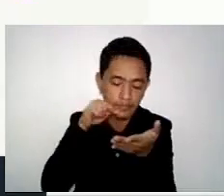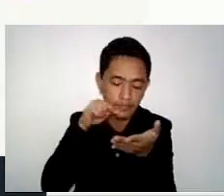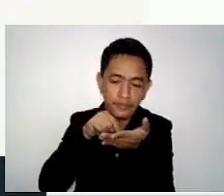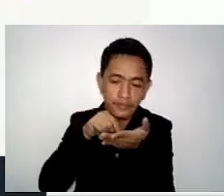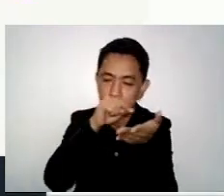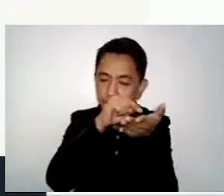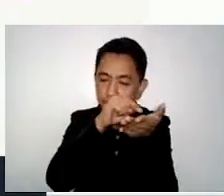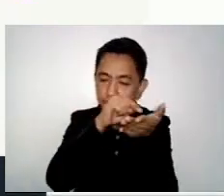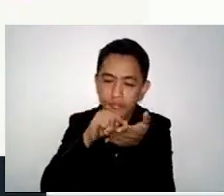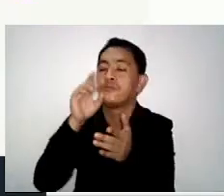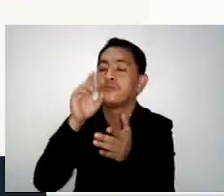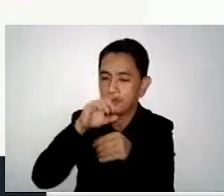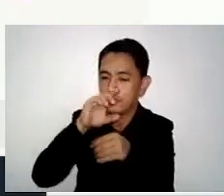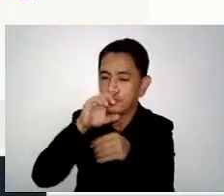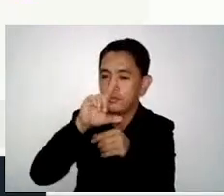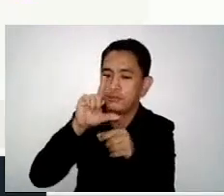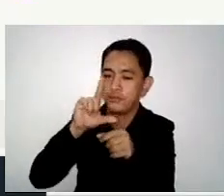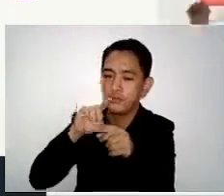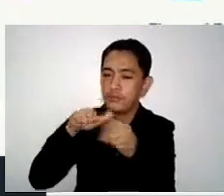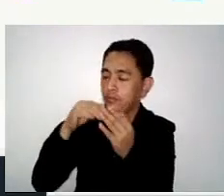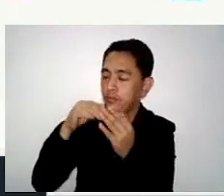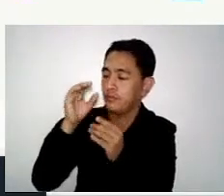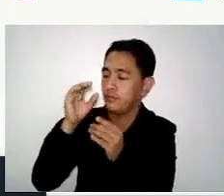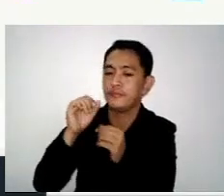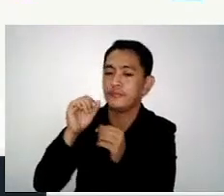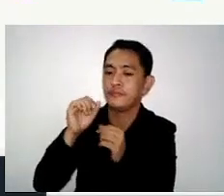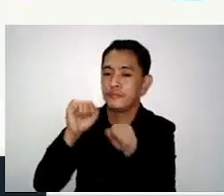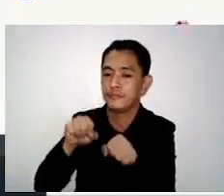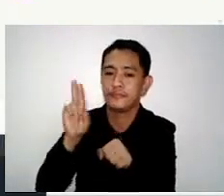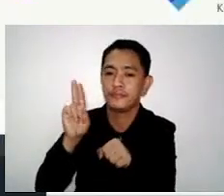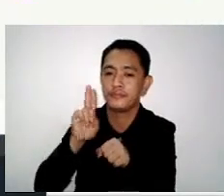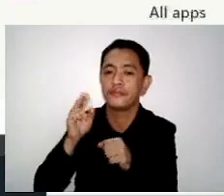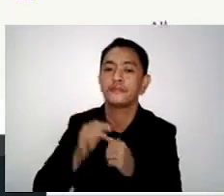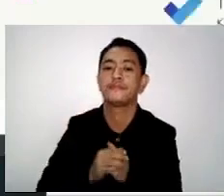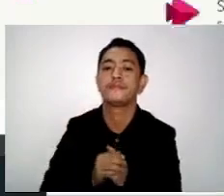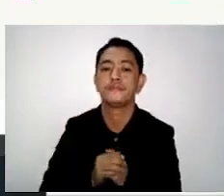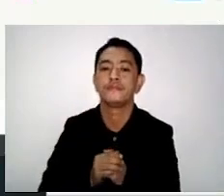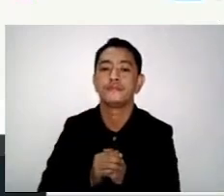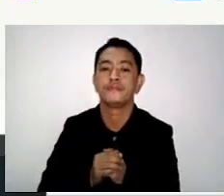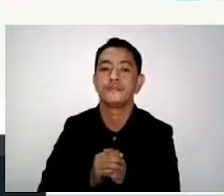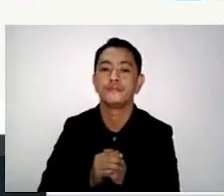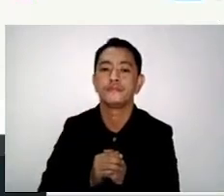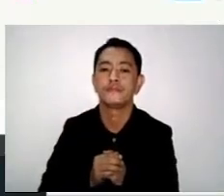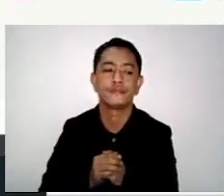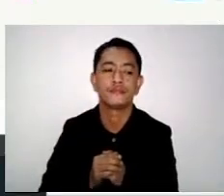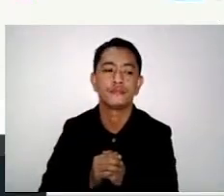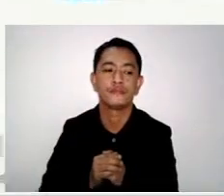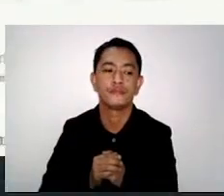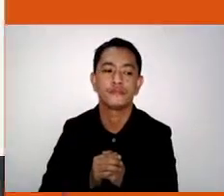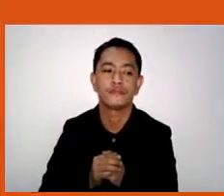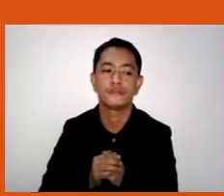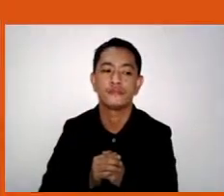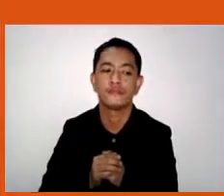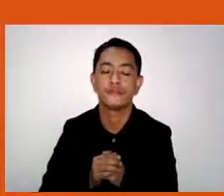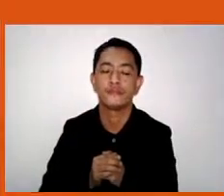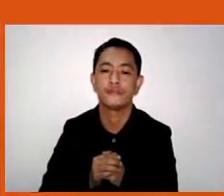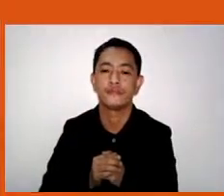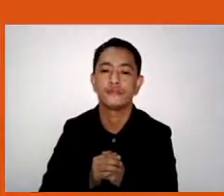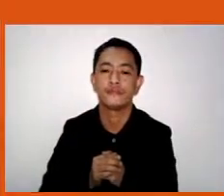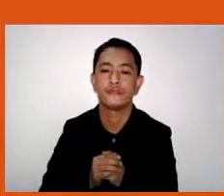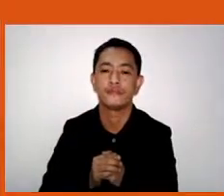nating i-download. We can click on Install Office para ma-download lahat ng ito. And magamit na natin